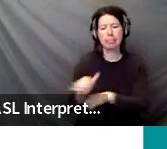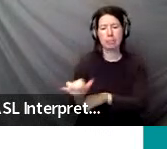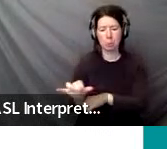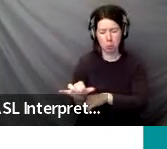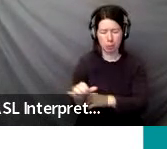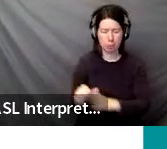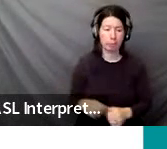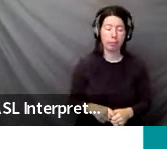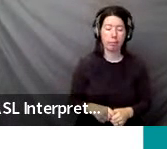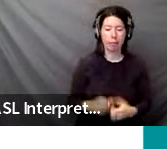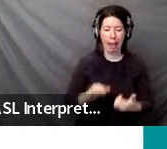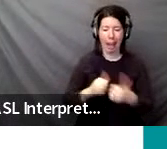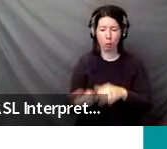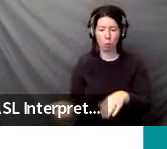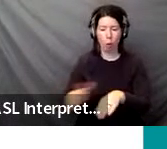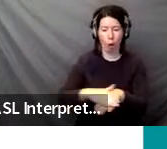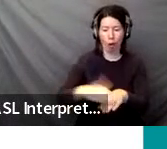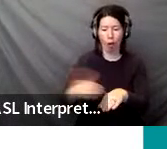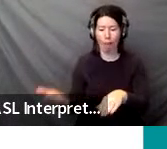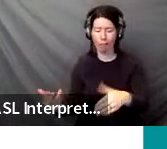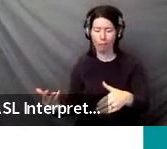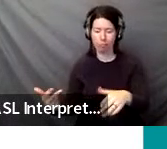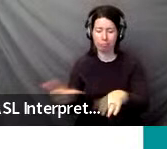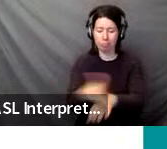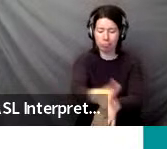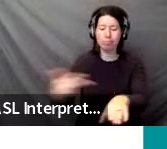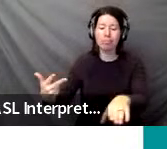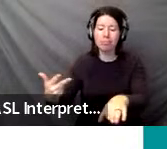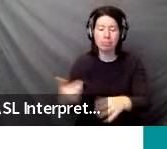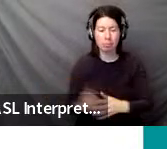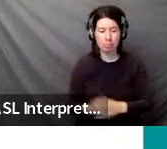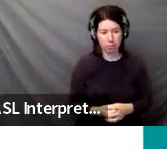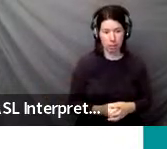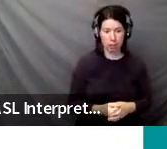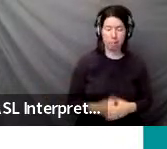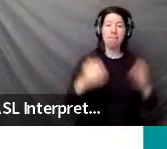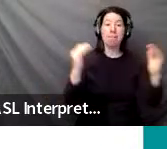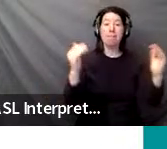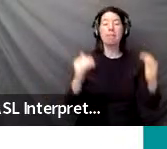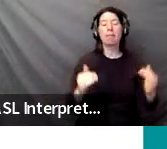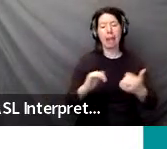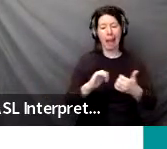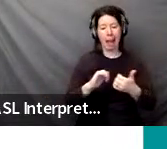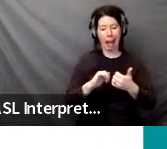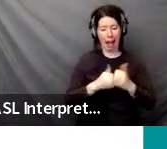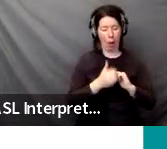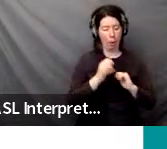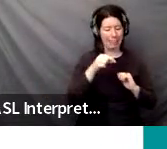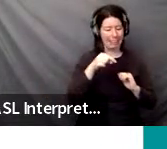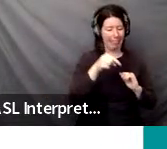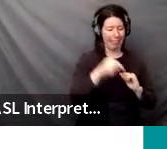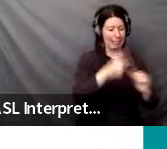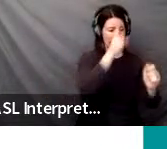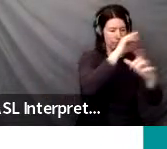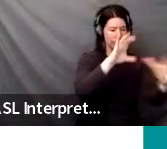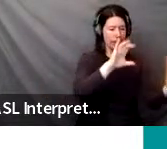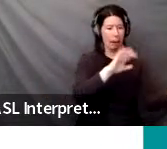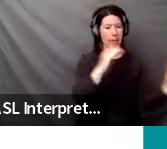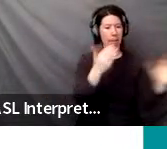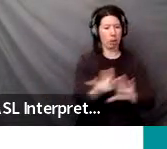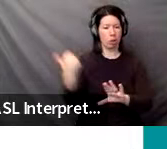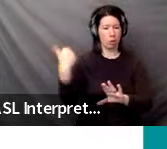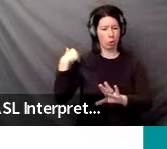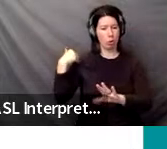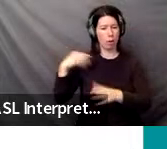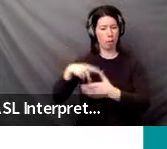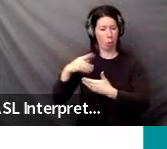the questions we get is, how is that scope really different since the previous program? We went through the whole